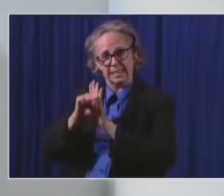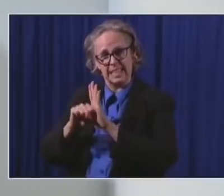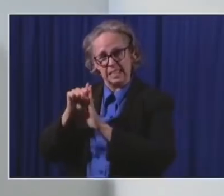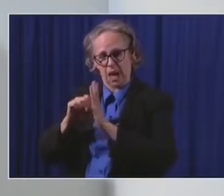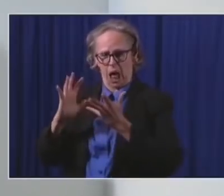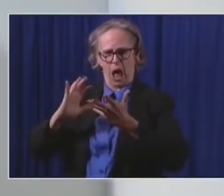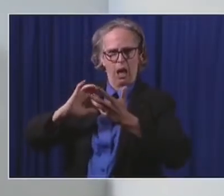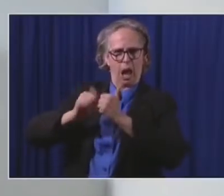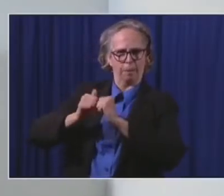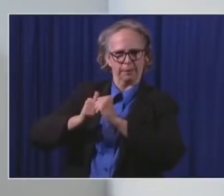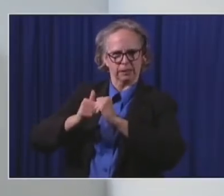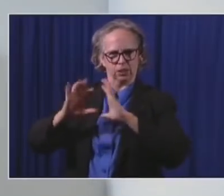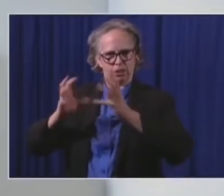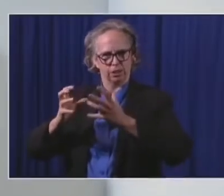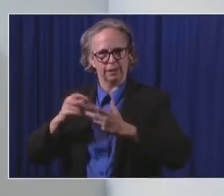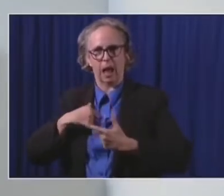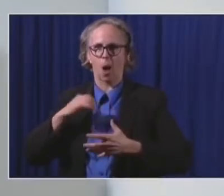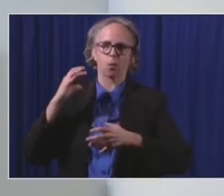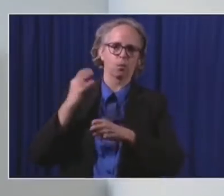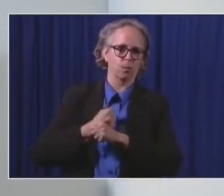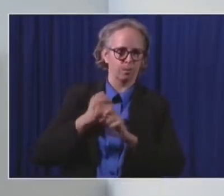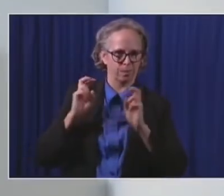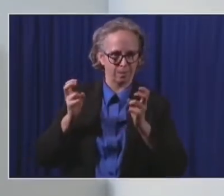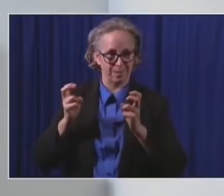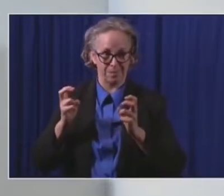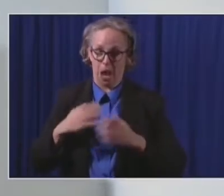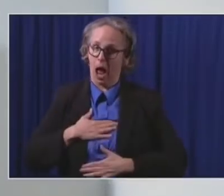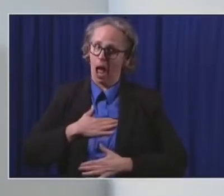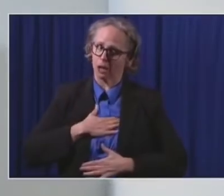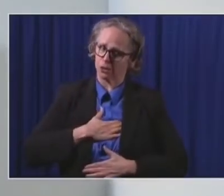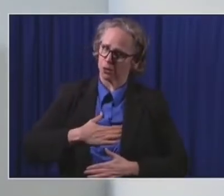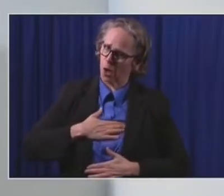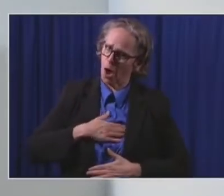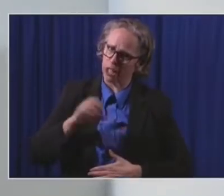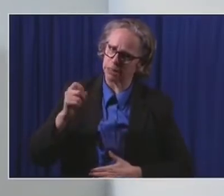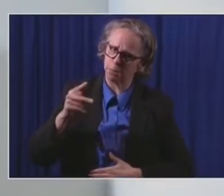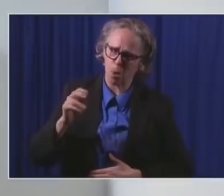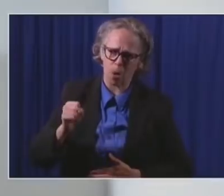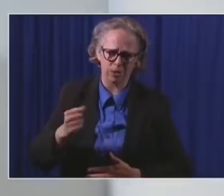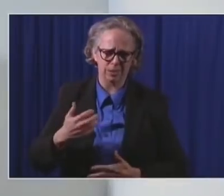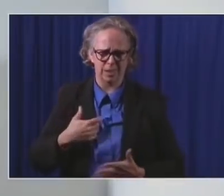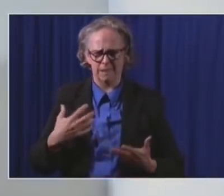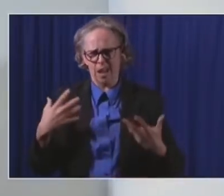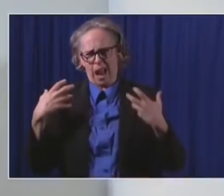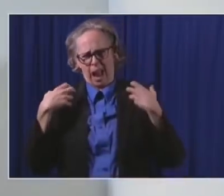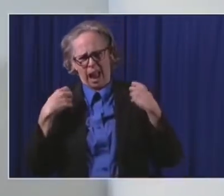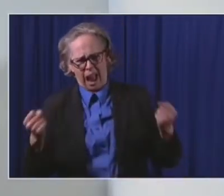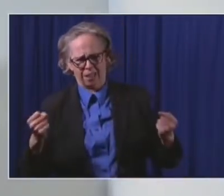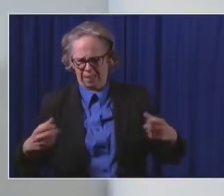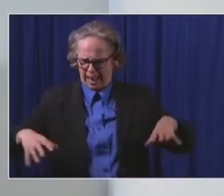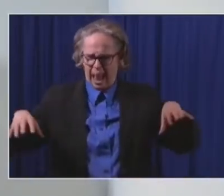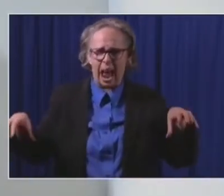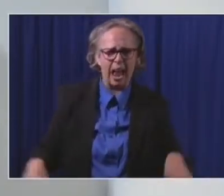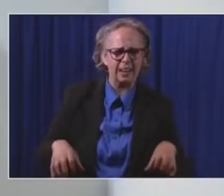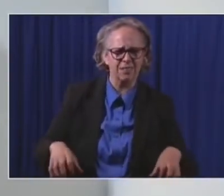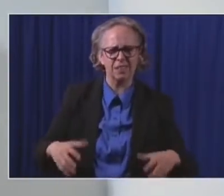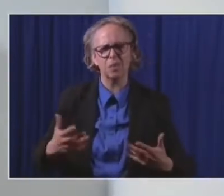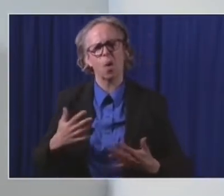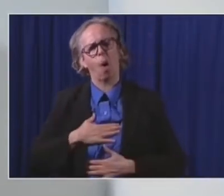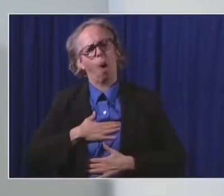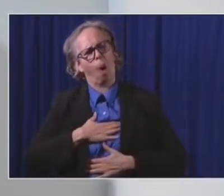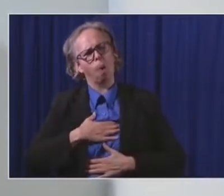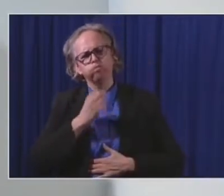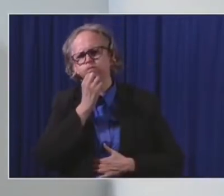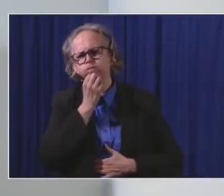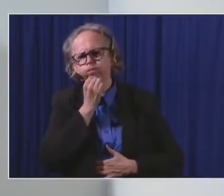Season campaign. And let me explain. I know that we all love sports. I love sports for the